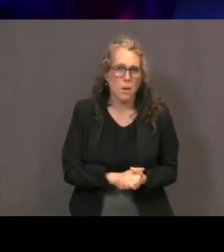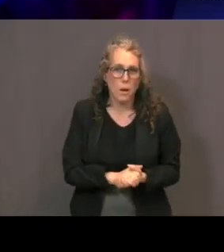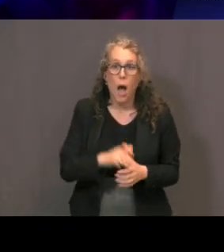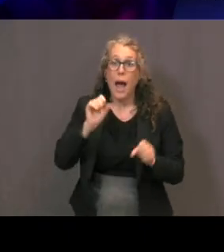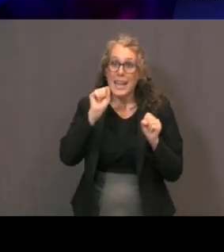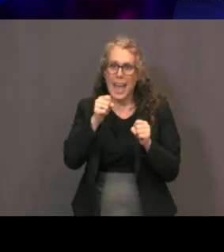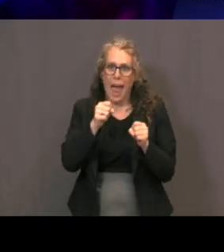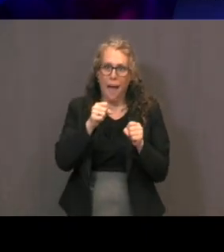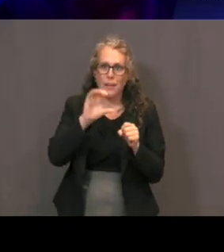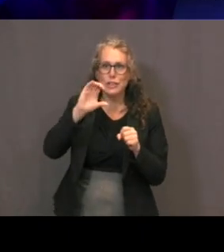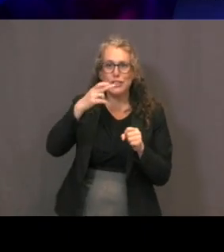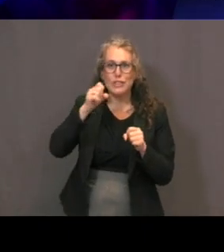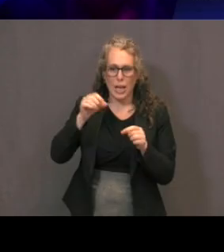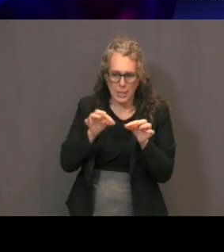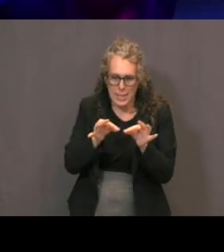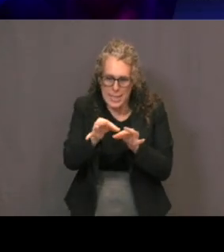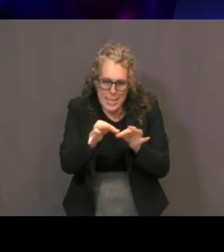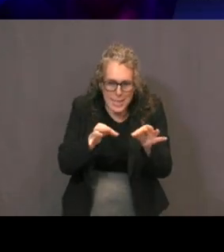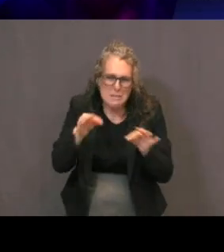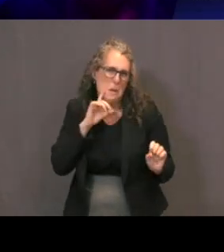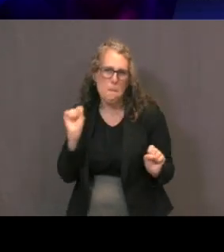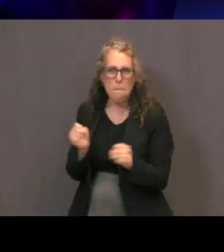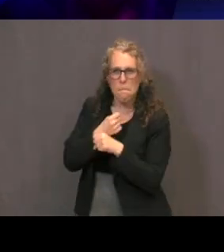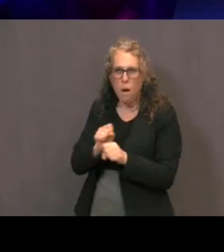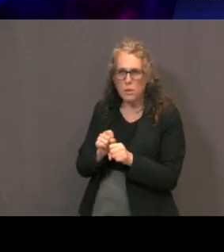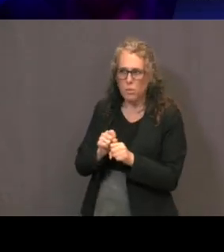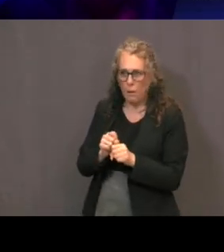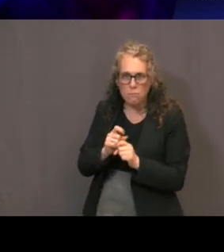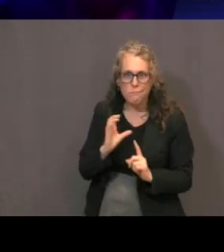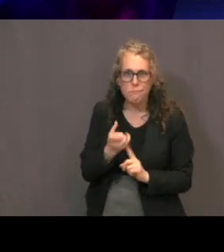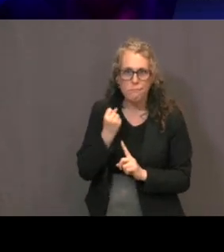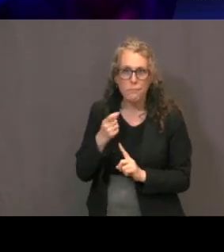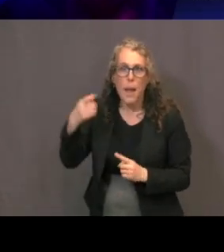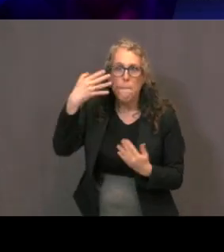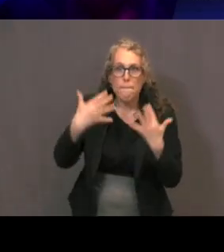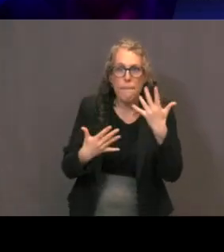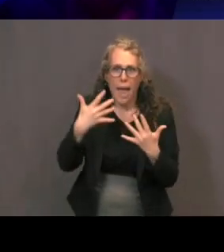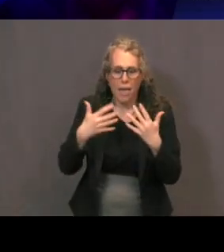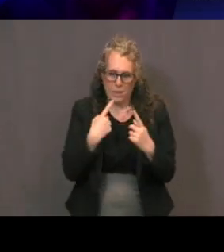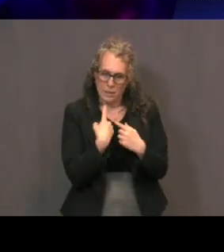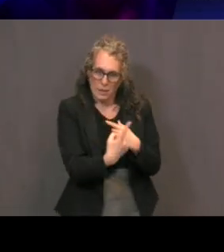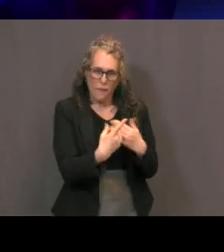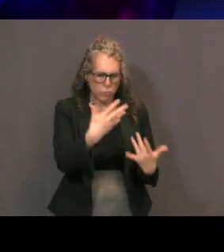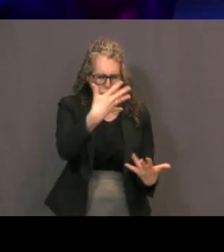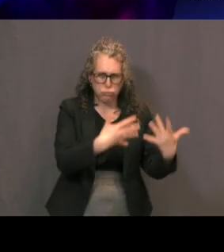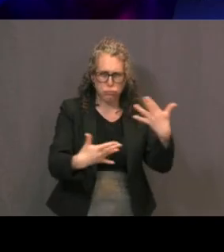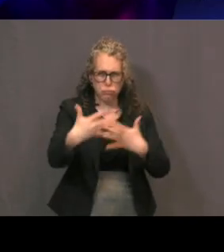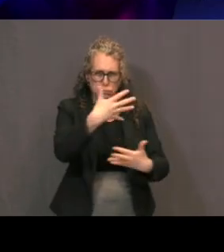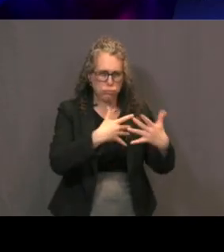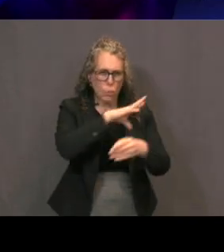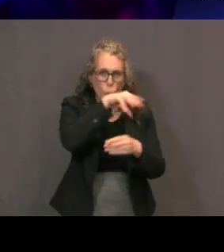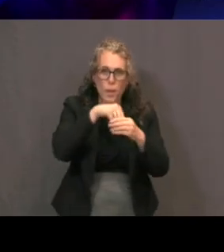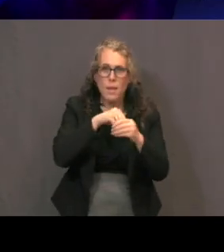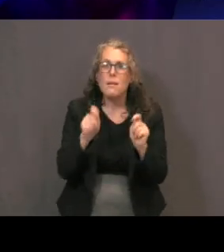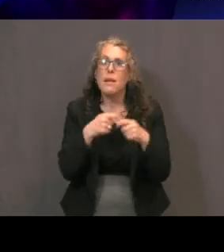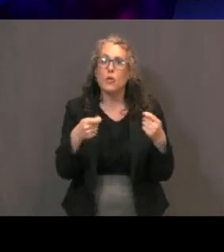superhumanly well, that AI will never solve difficult math problems formulated in natural language, and so